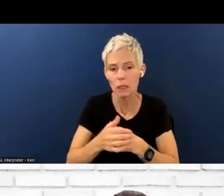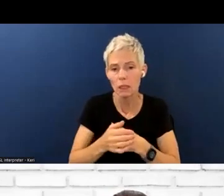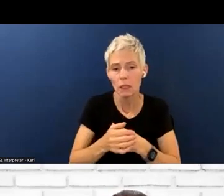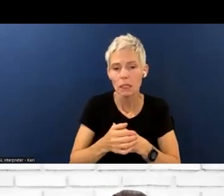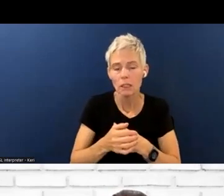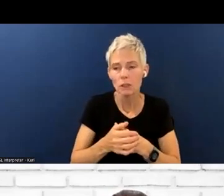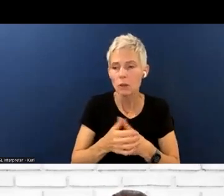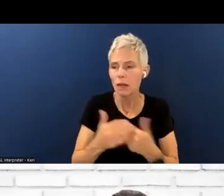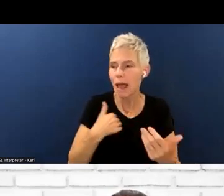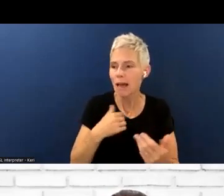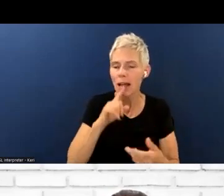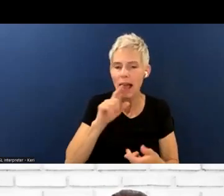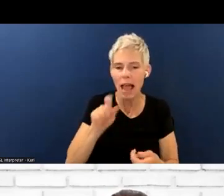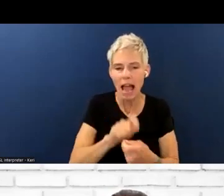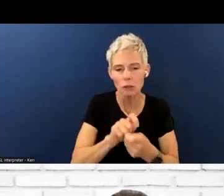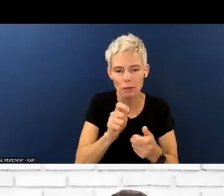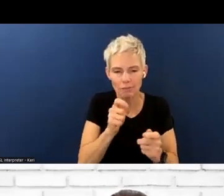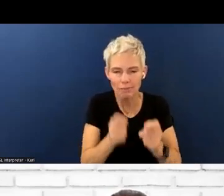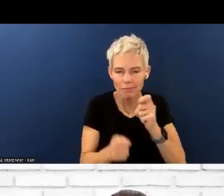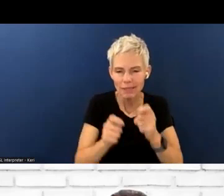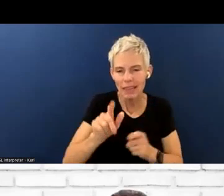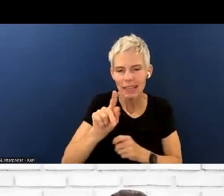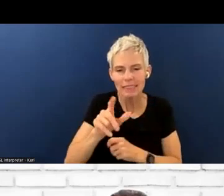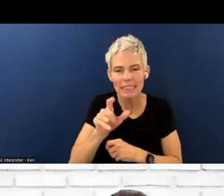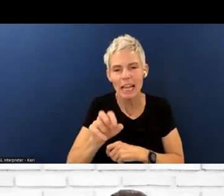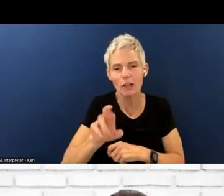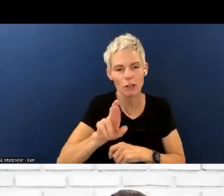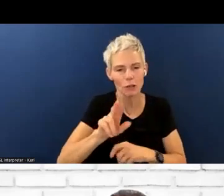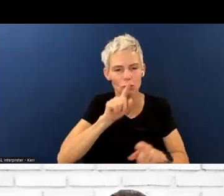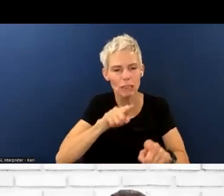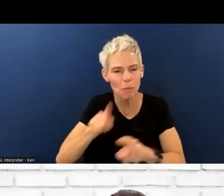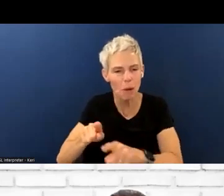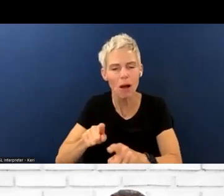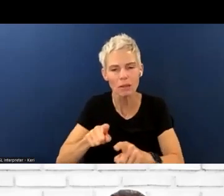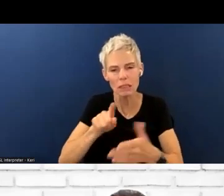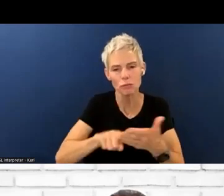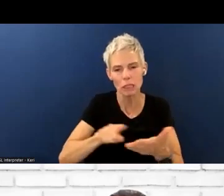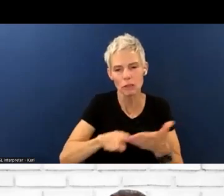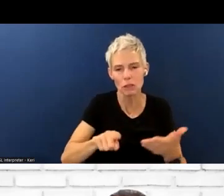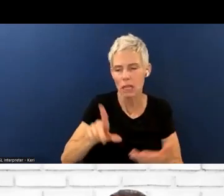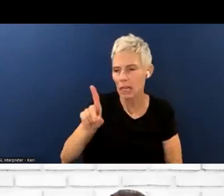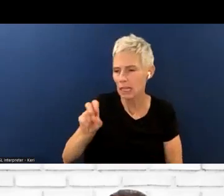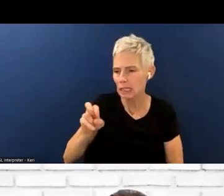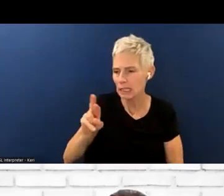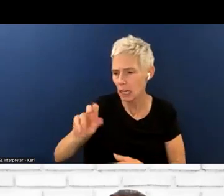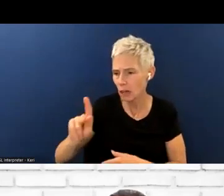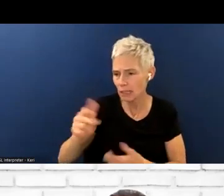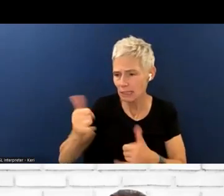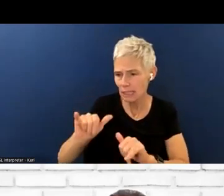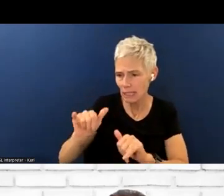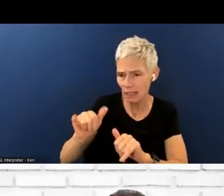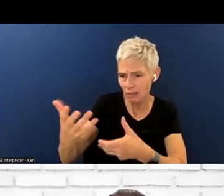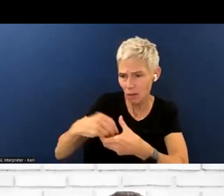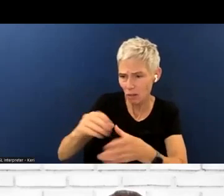tailored, responsive research methods may need something different. And I don't know if Derek is still on, but he may want to add